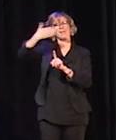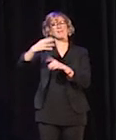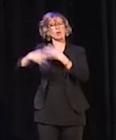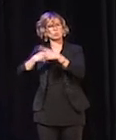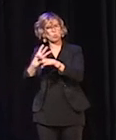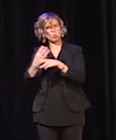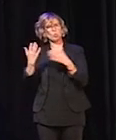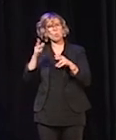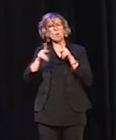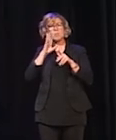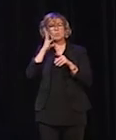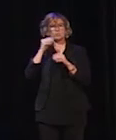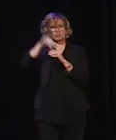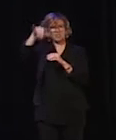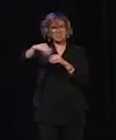actually experience in this world?